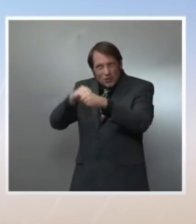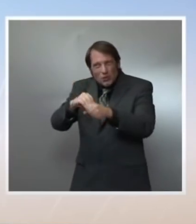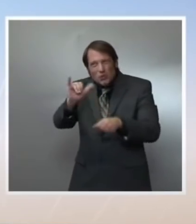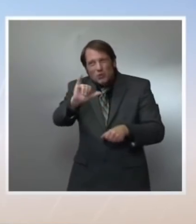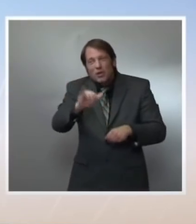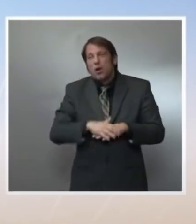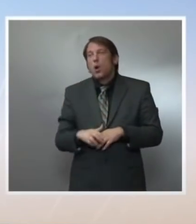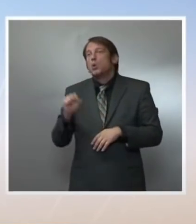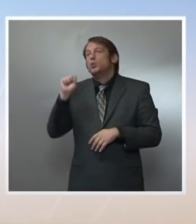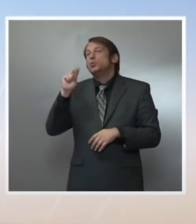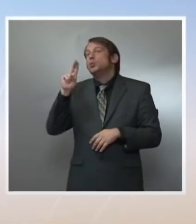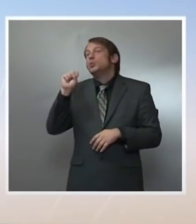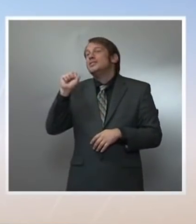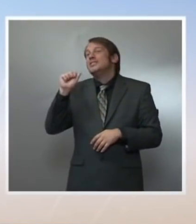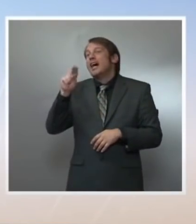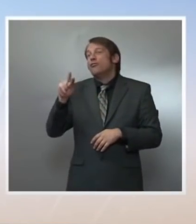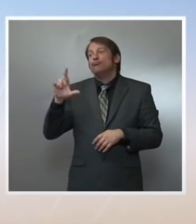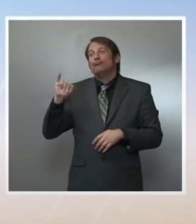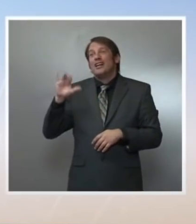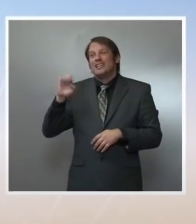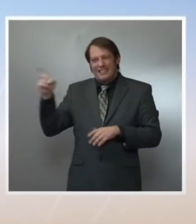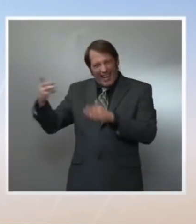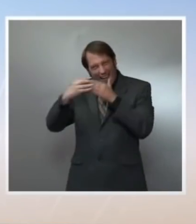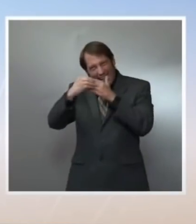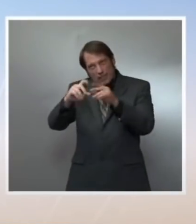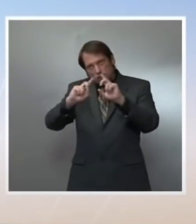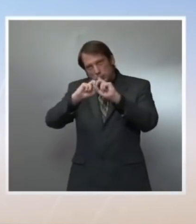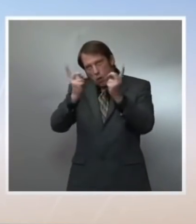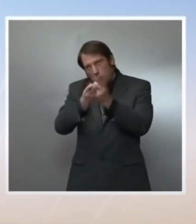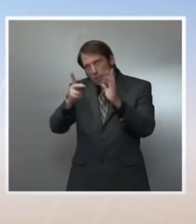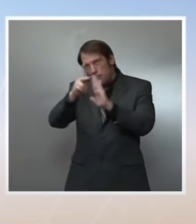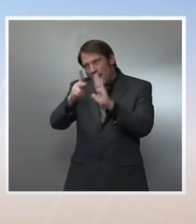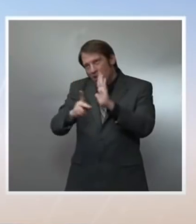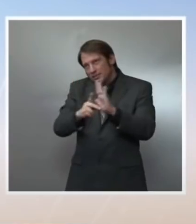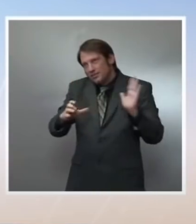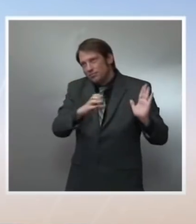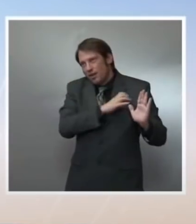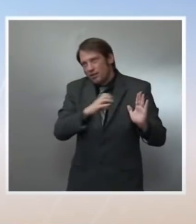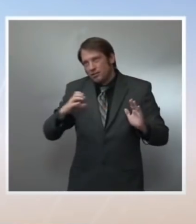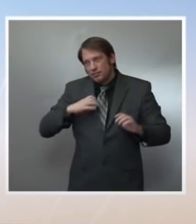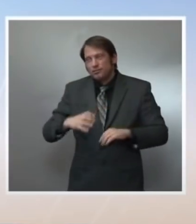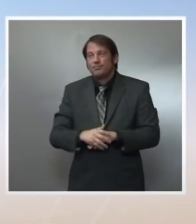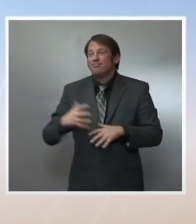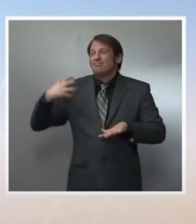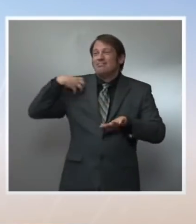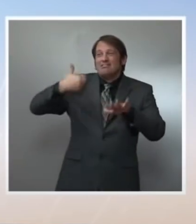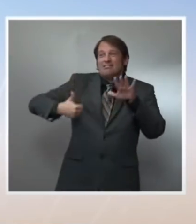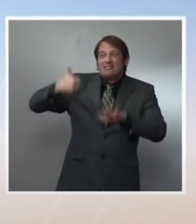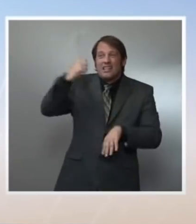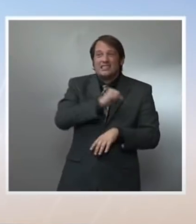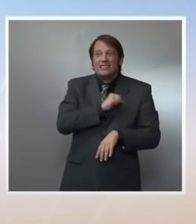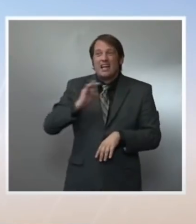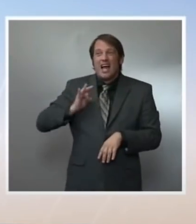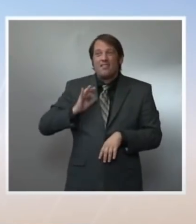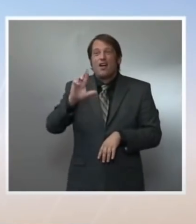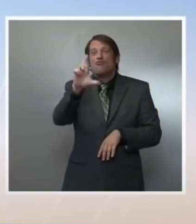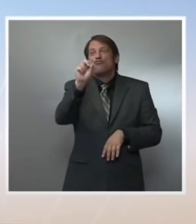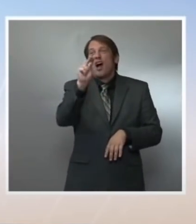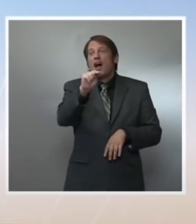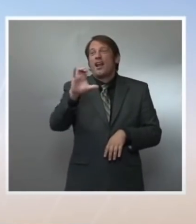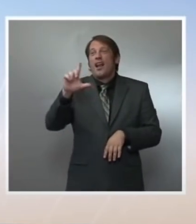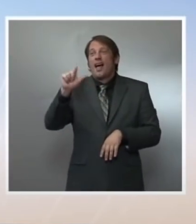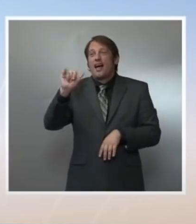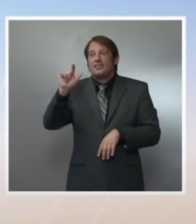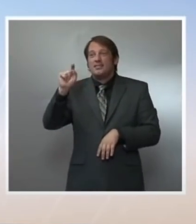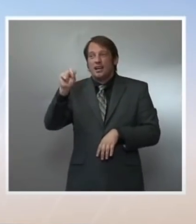Policy Council, to Bruce Reed, who's a deputy chief of staff, to Ron Klain, who's the chief of staff and is from Indianapolis. And this is a